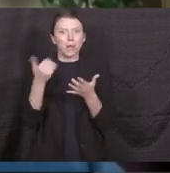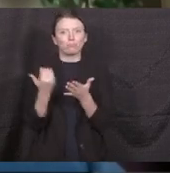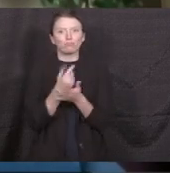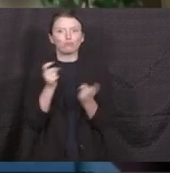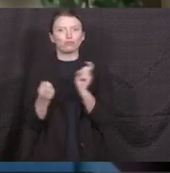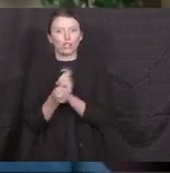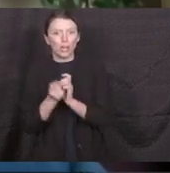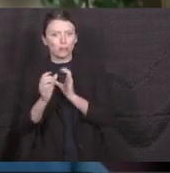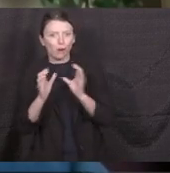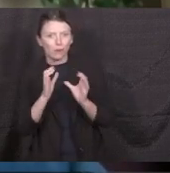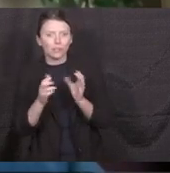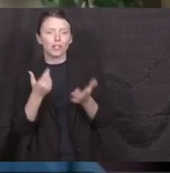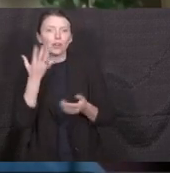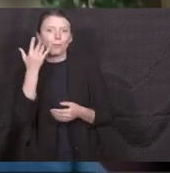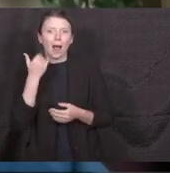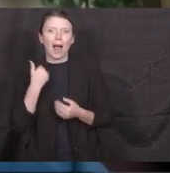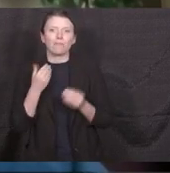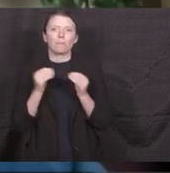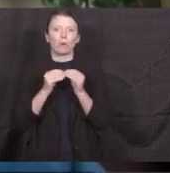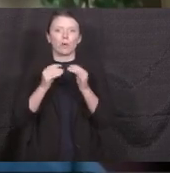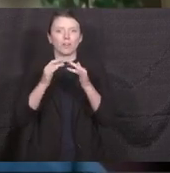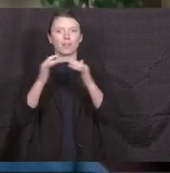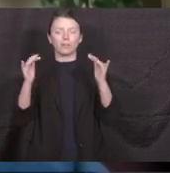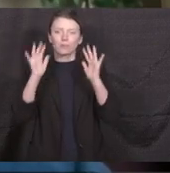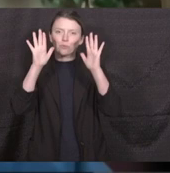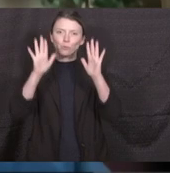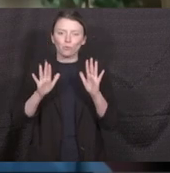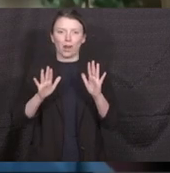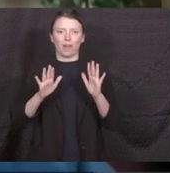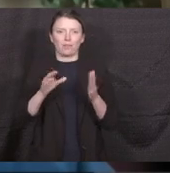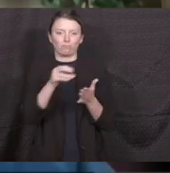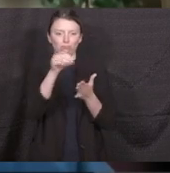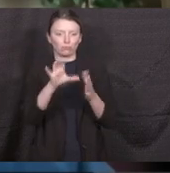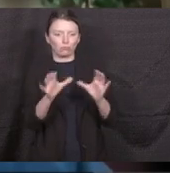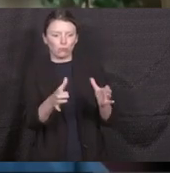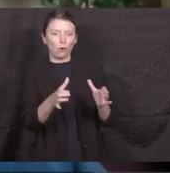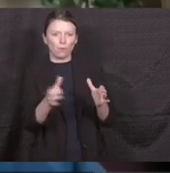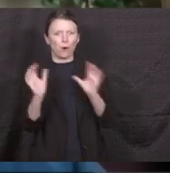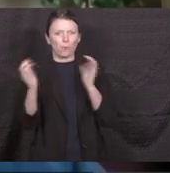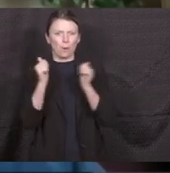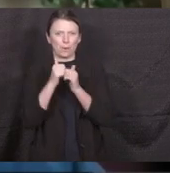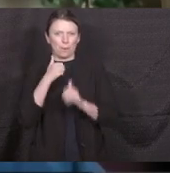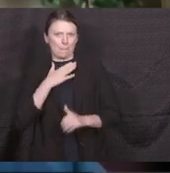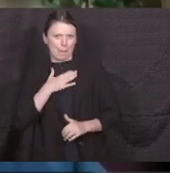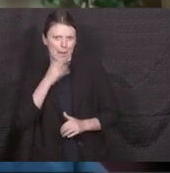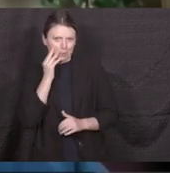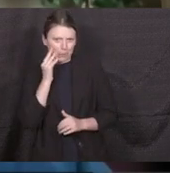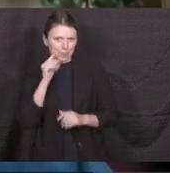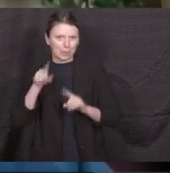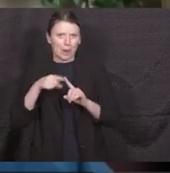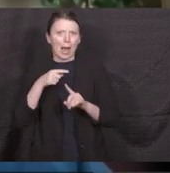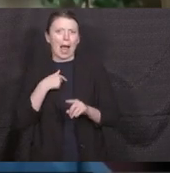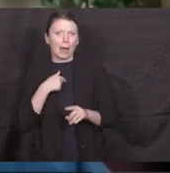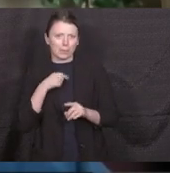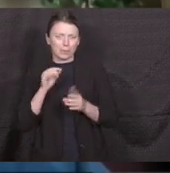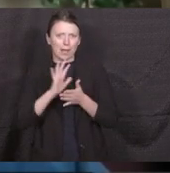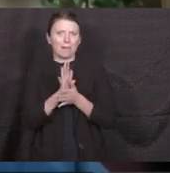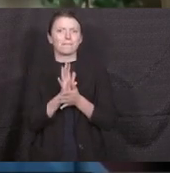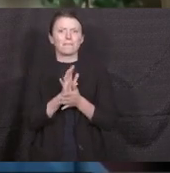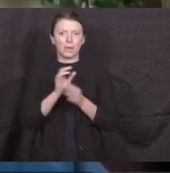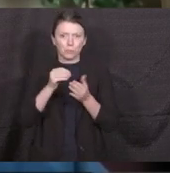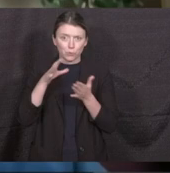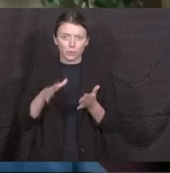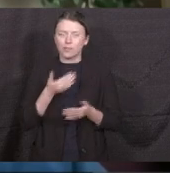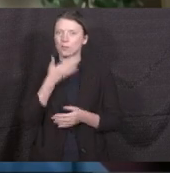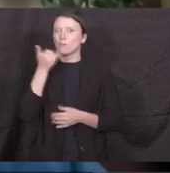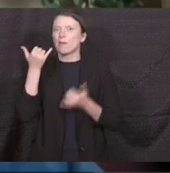because we have a fabulously more diverse student body than when I was a film student. It's just so much better now, and I get so